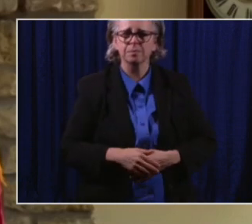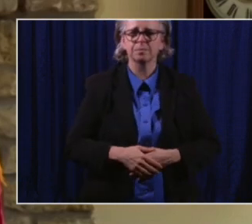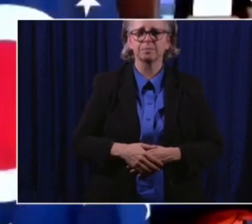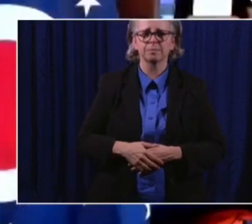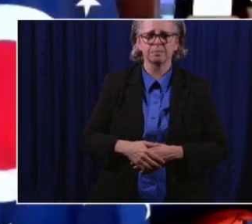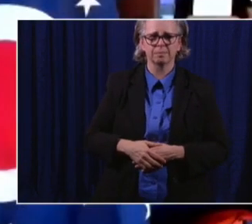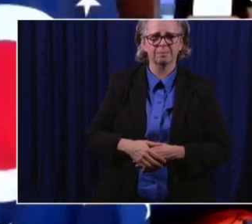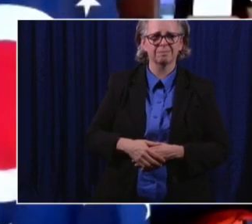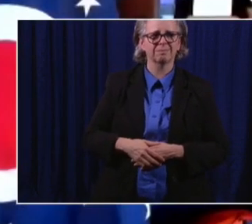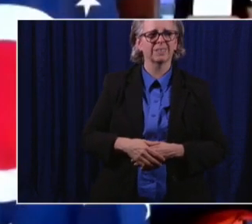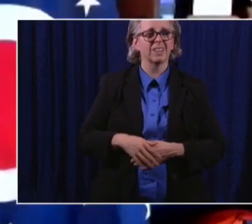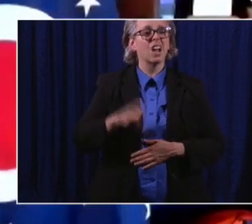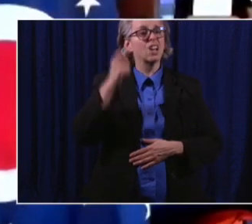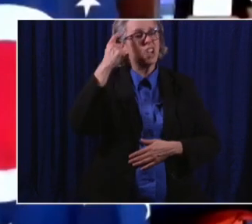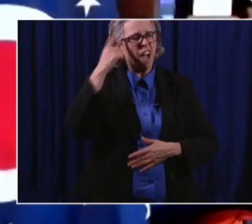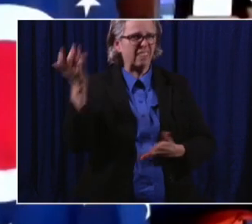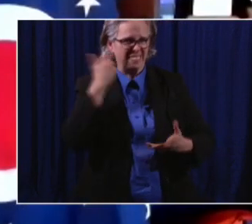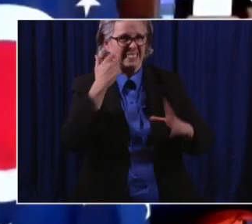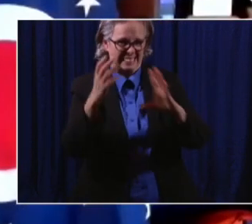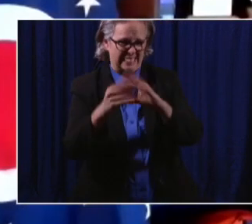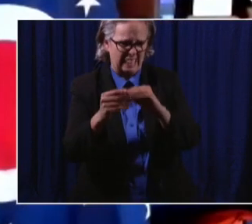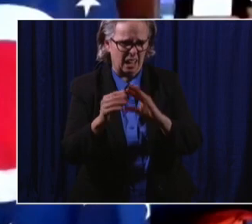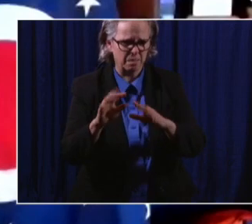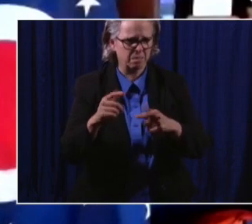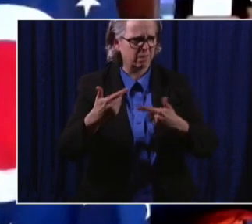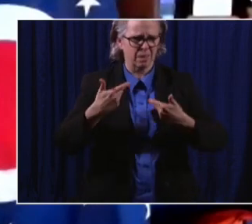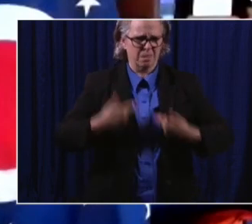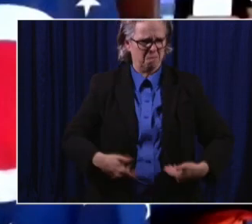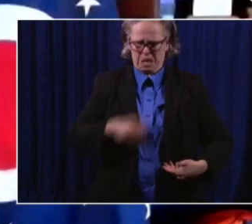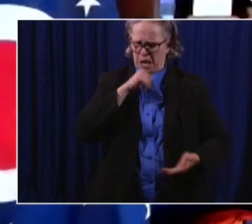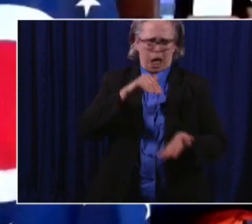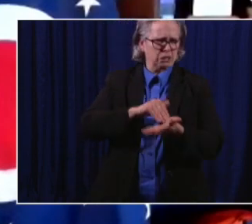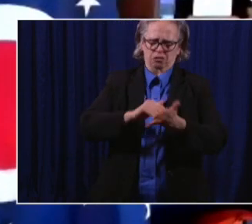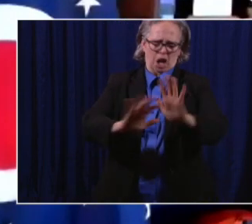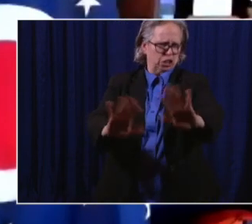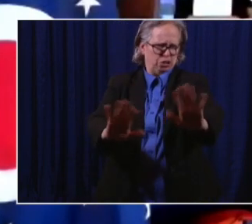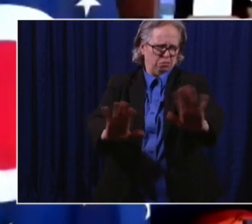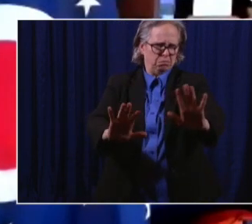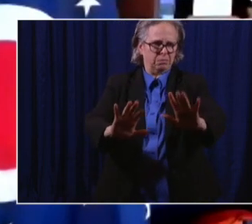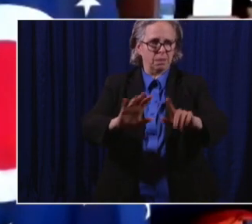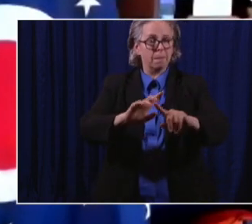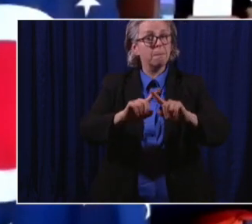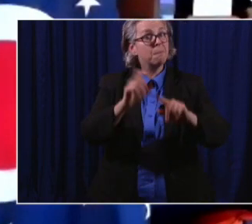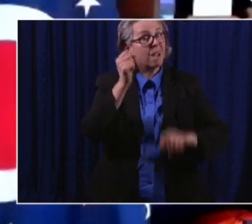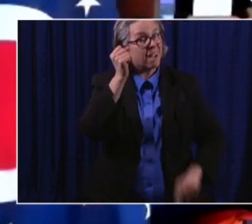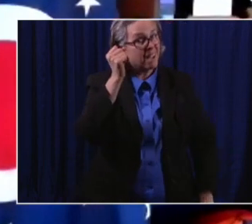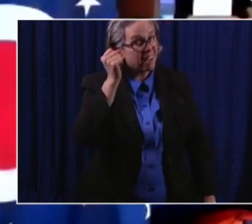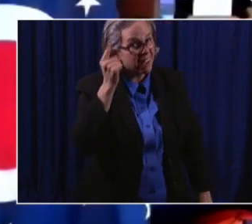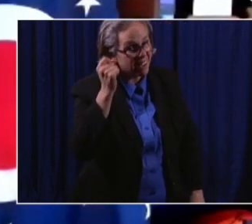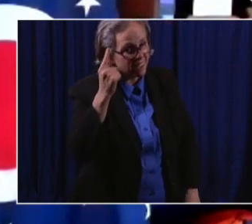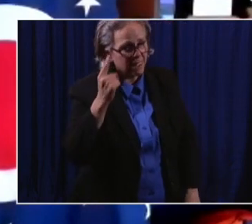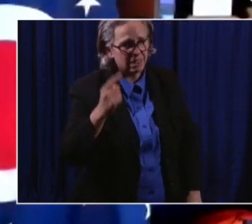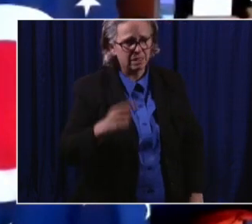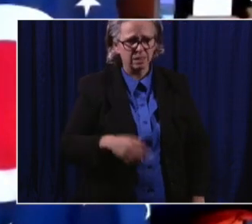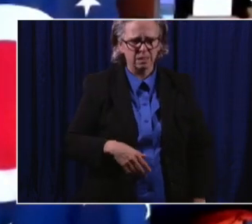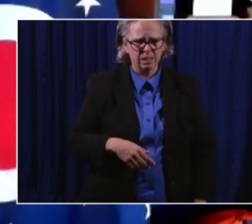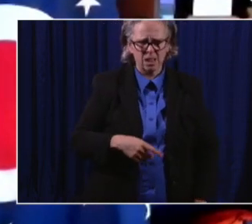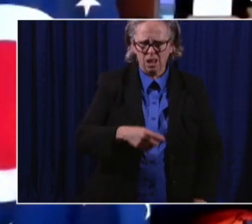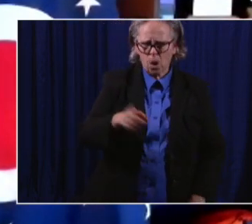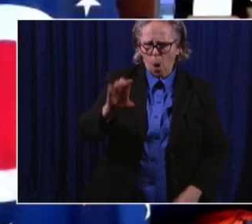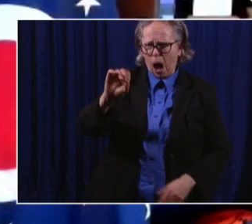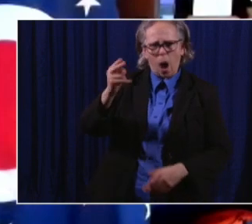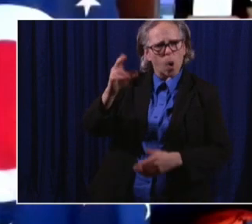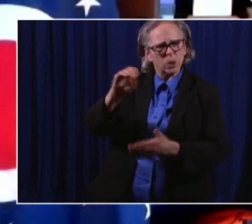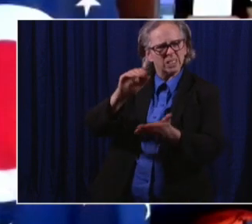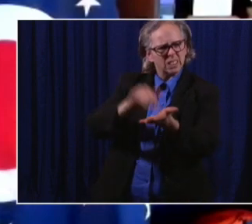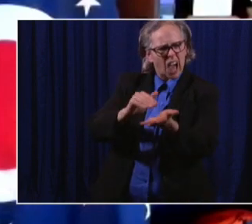stated, we're not the doctors, but what we do is we do respond when Ohio's doctors ask us to,